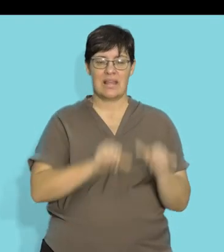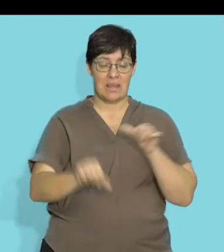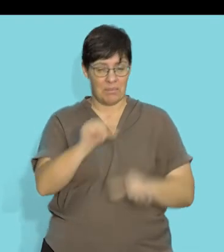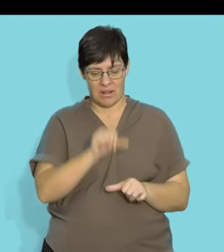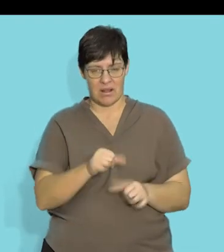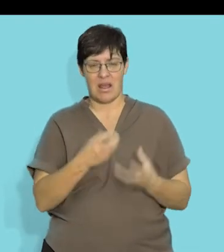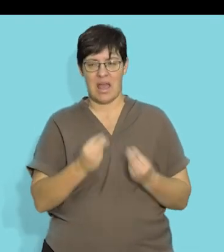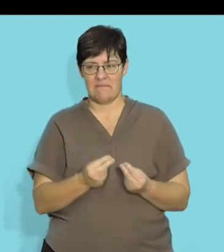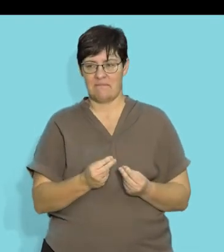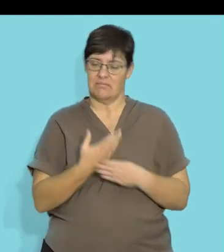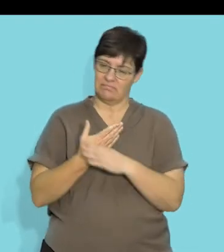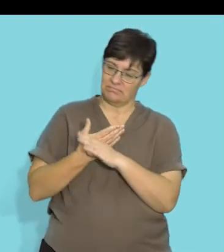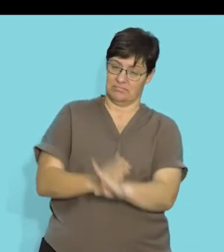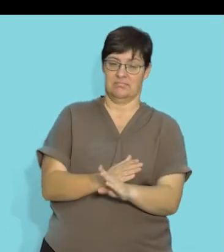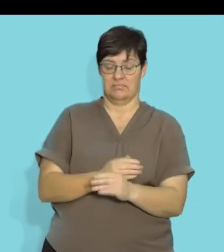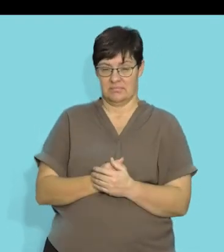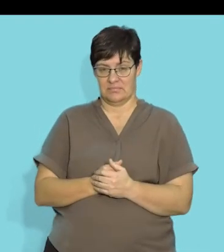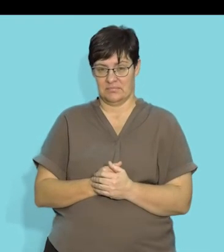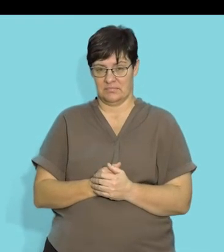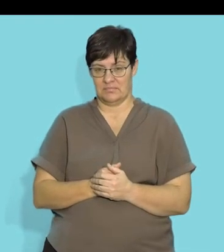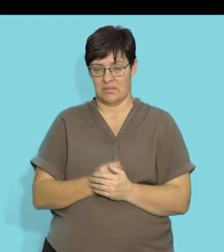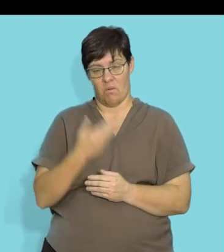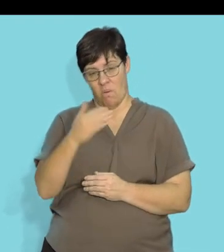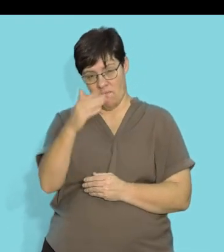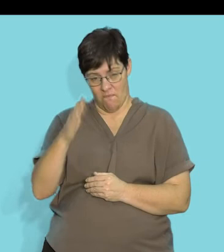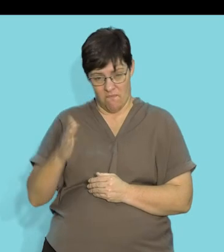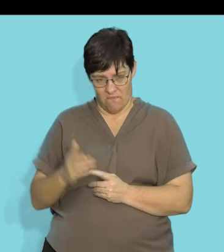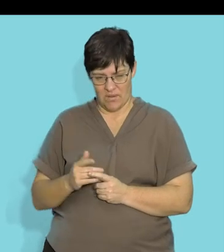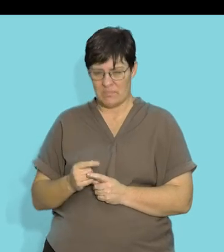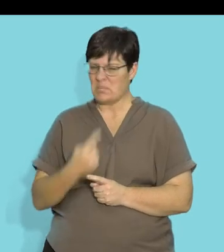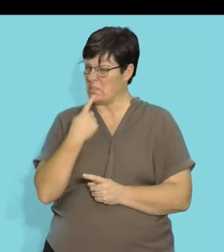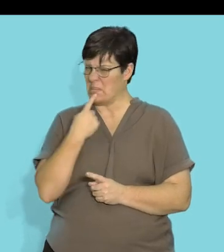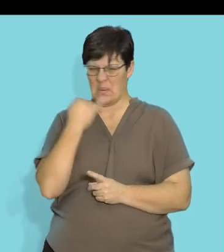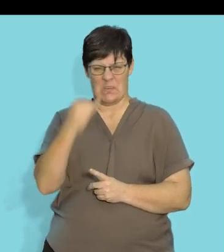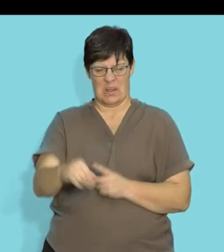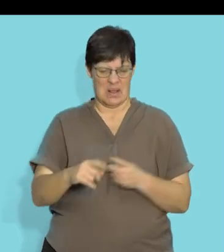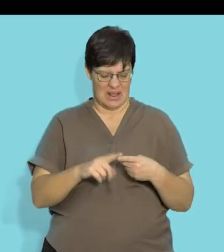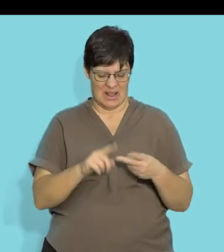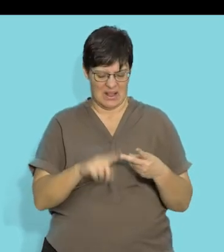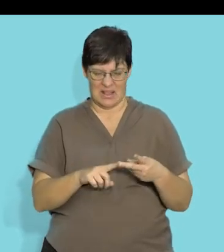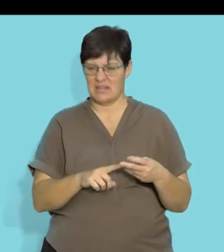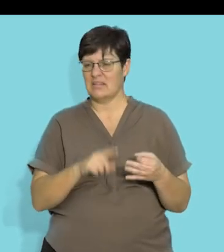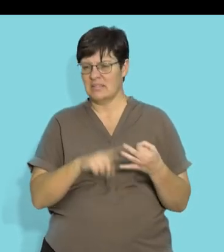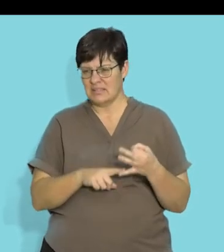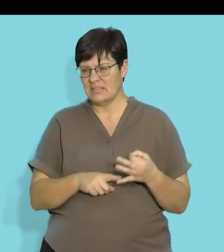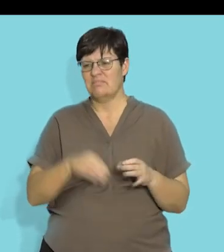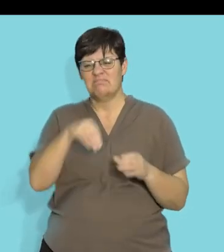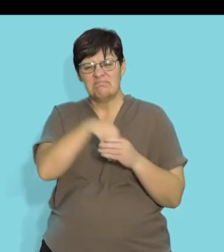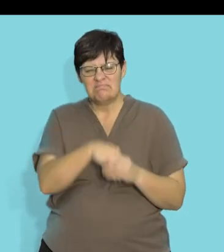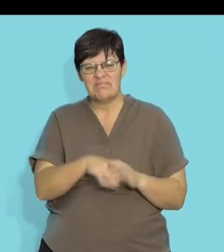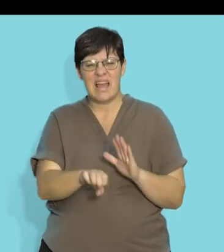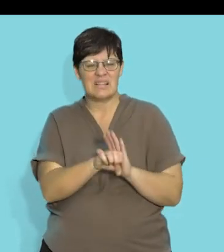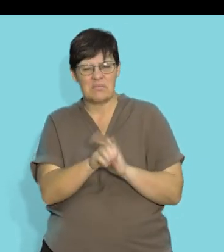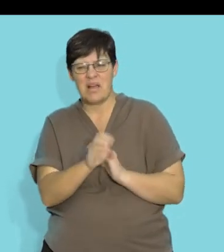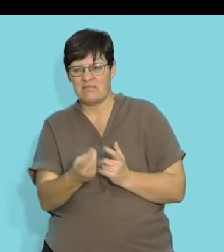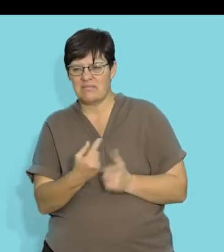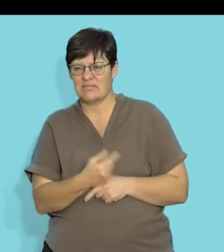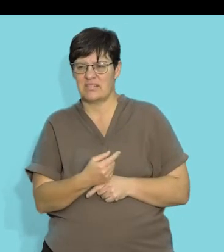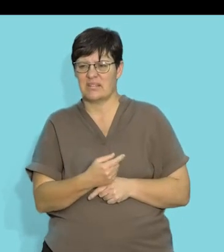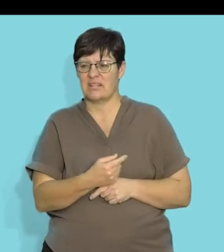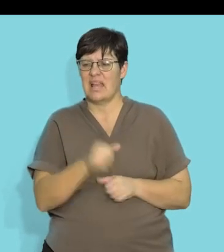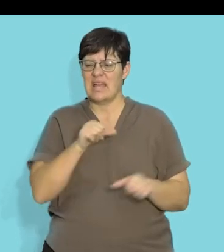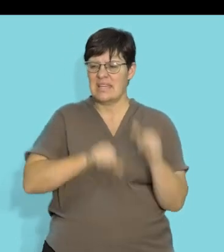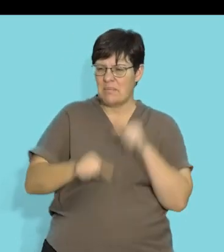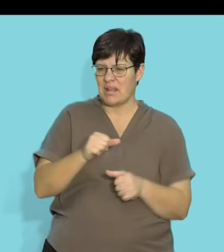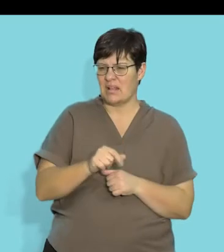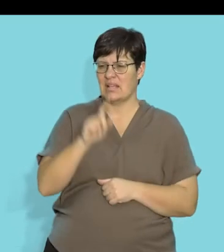act as repellents. They basically are unpleasant to taste, and they contain certain examples of things called